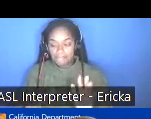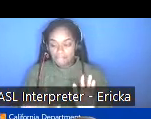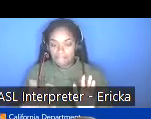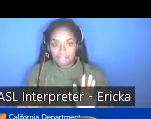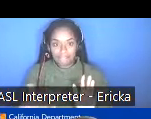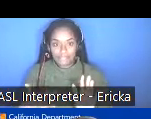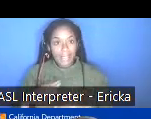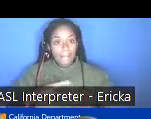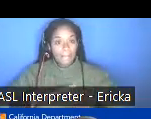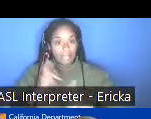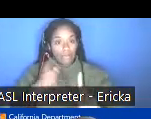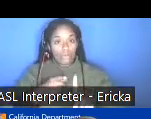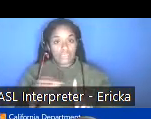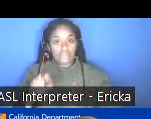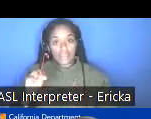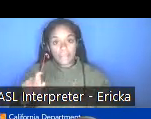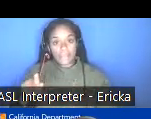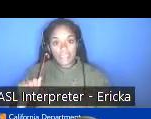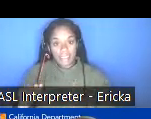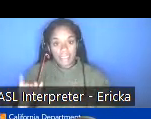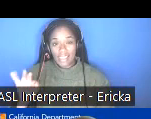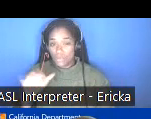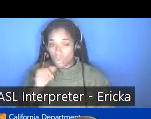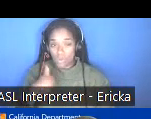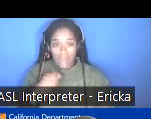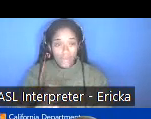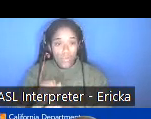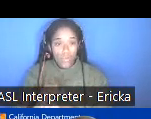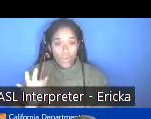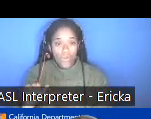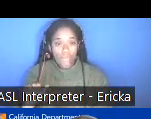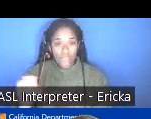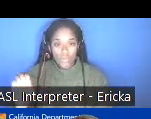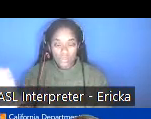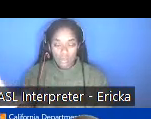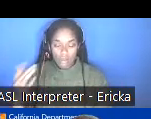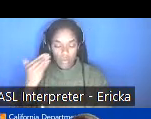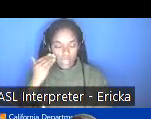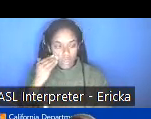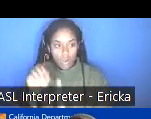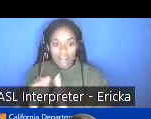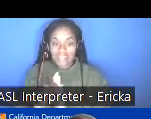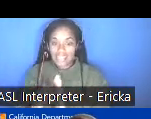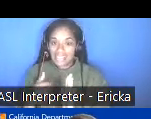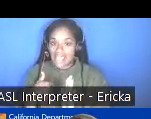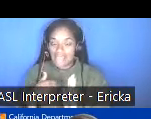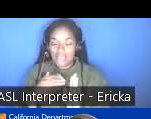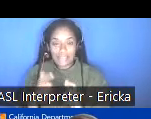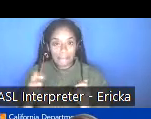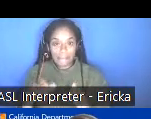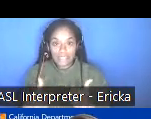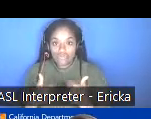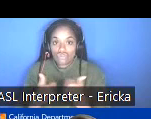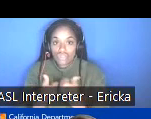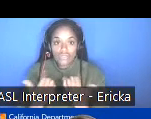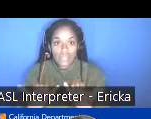meet the goals of the MPA without a workforce. And we know that our state is confronting a significant challenge with our direct care